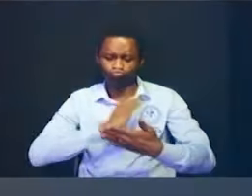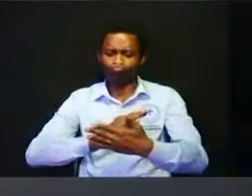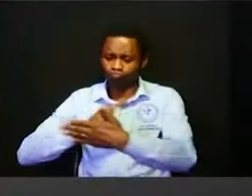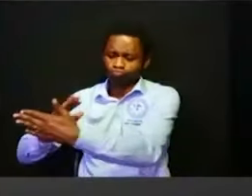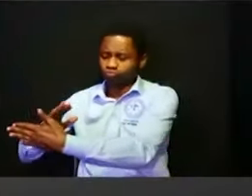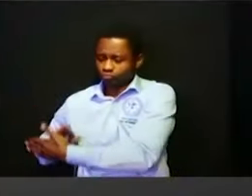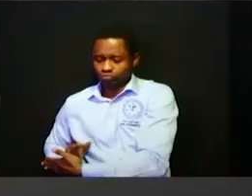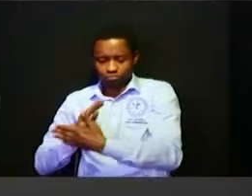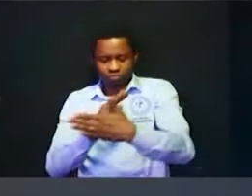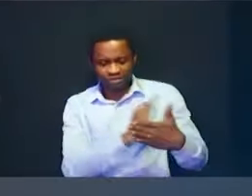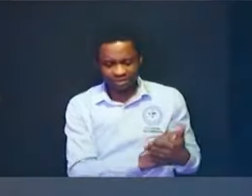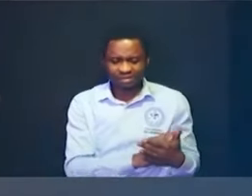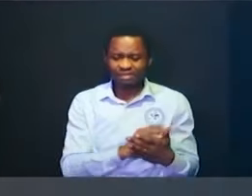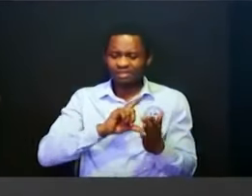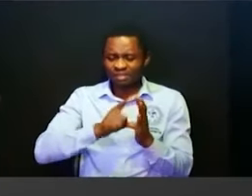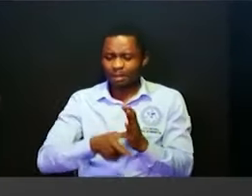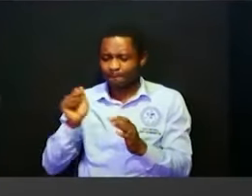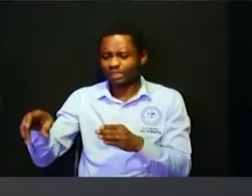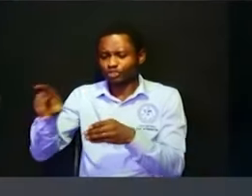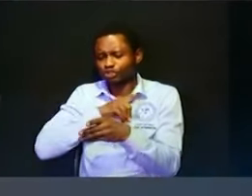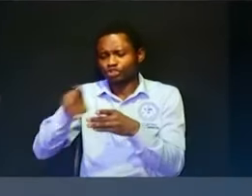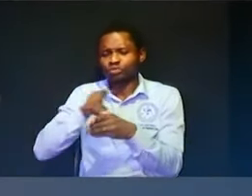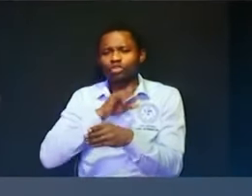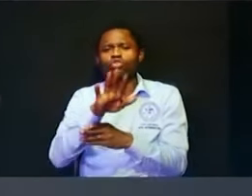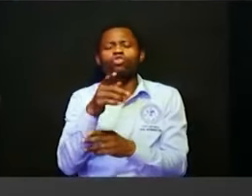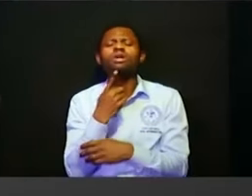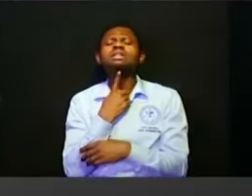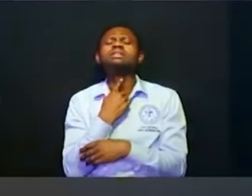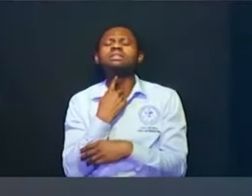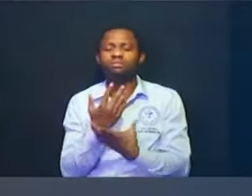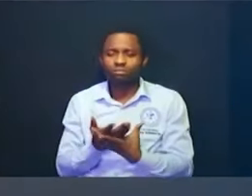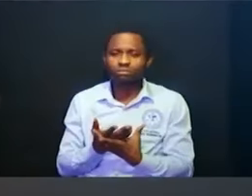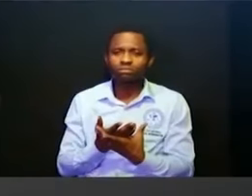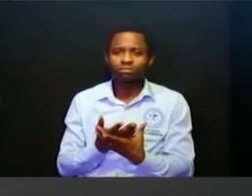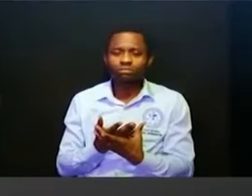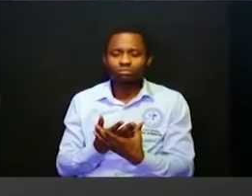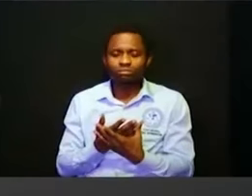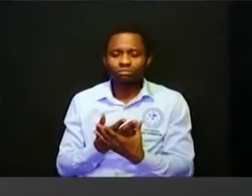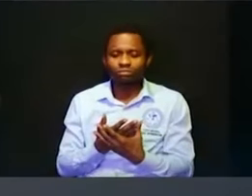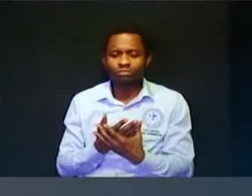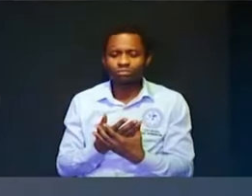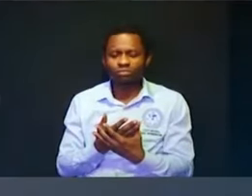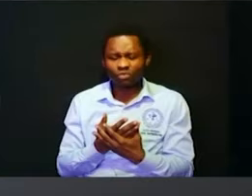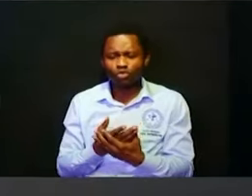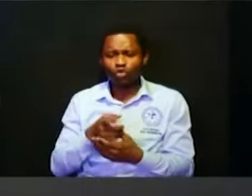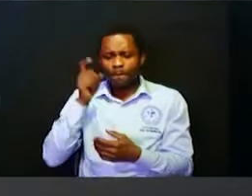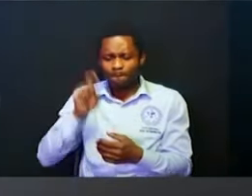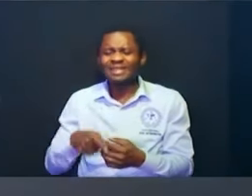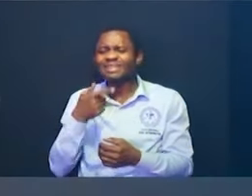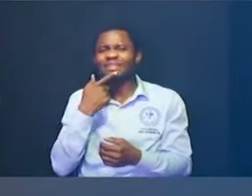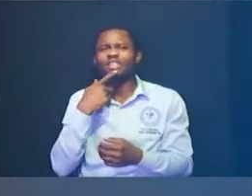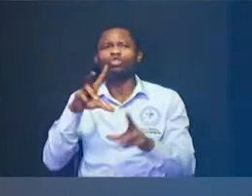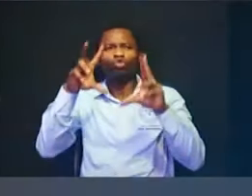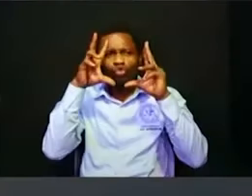ho. And you need to discipline your appetite. Se utimi hie wakono so ye pa. You have to say no to all